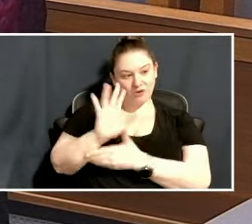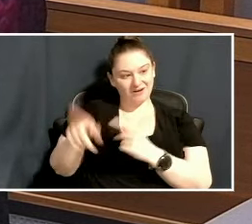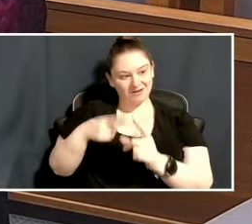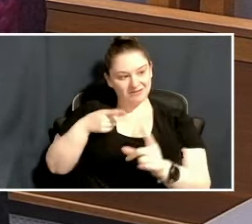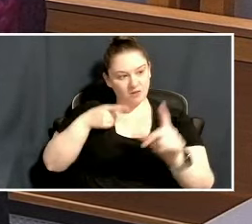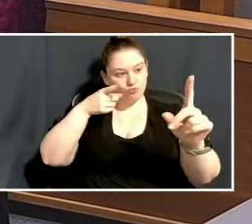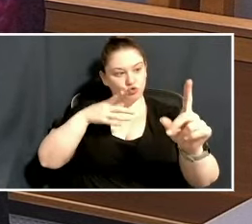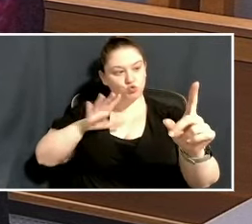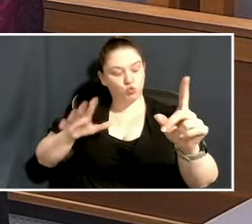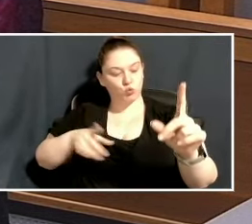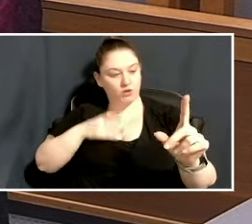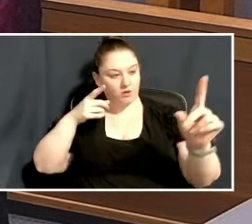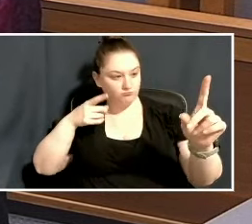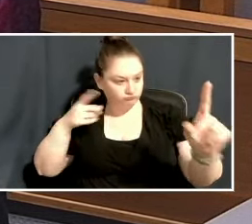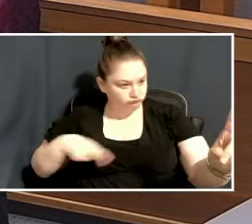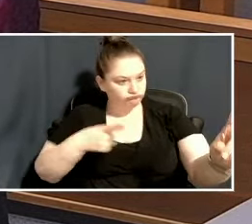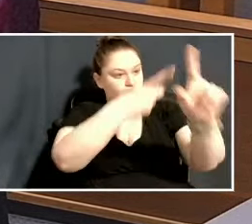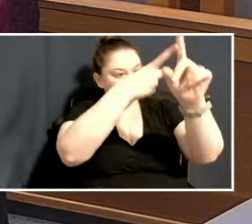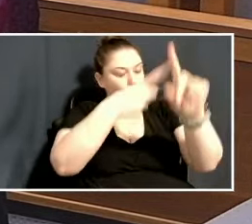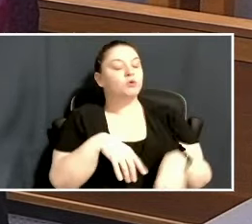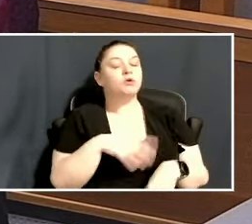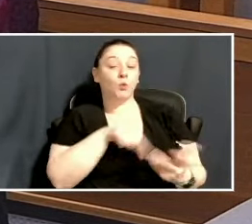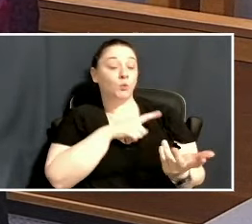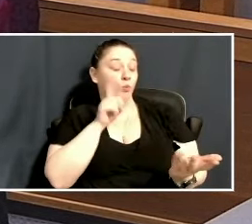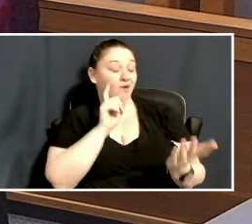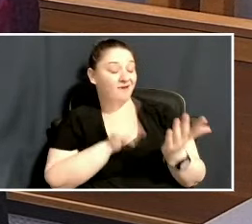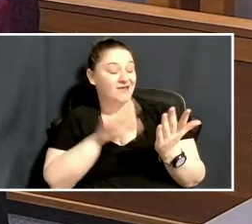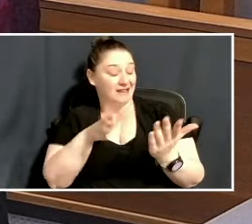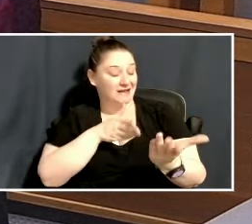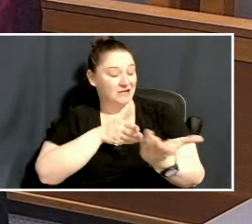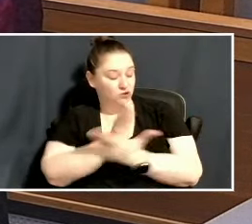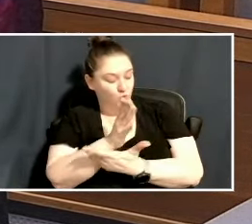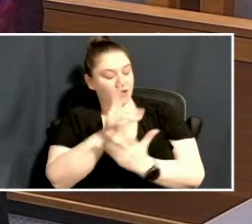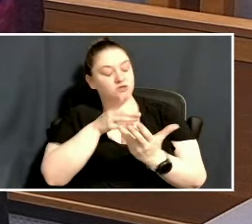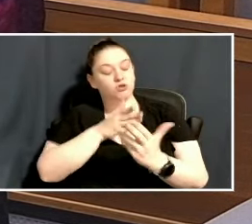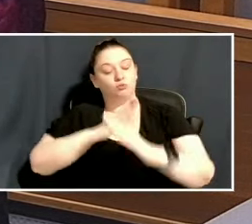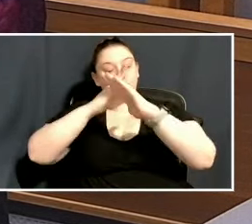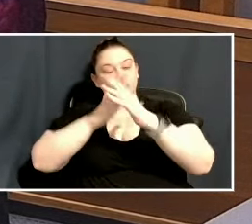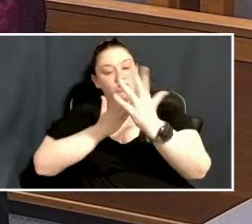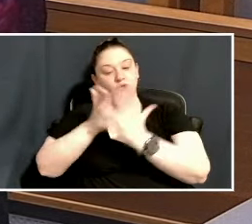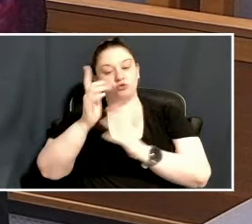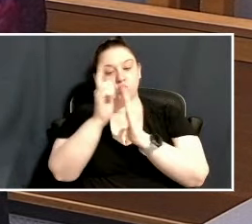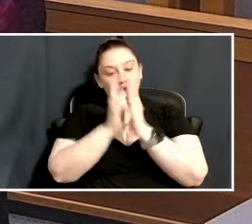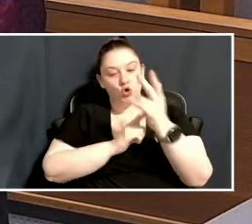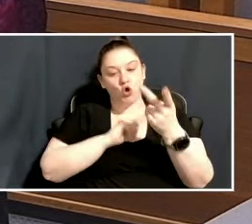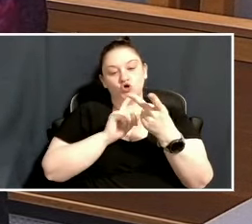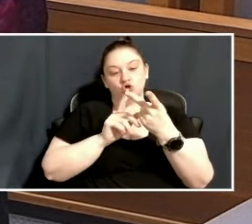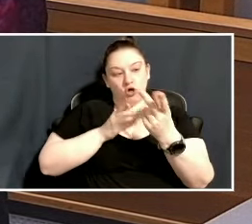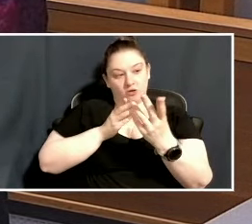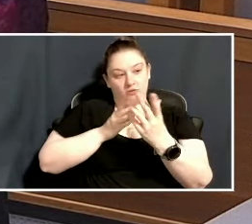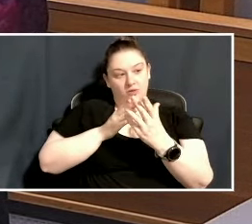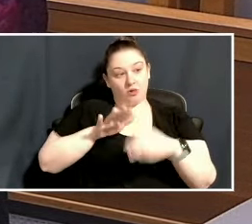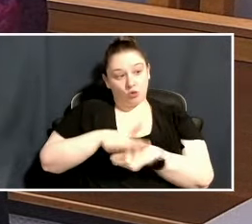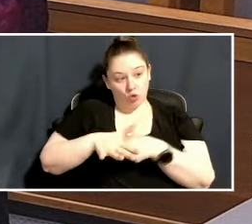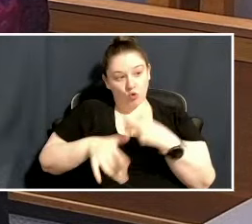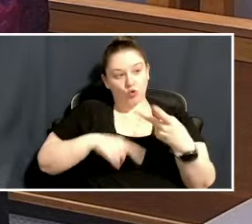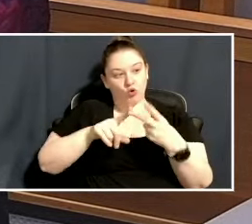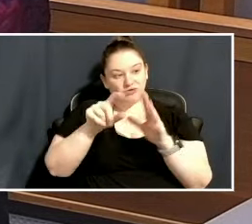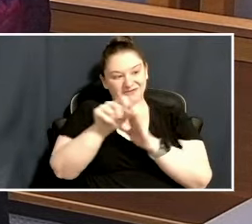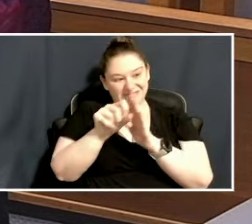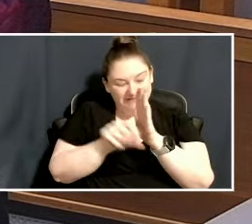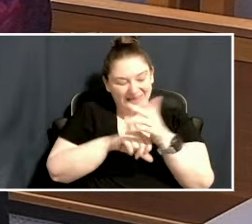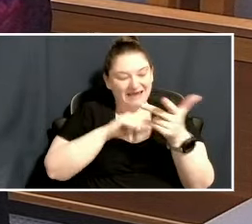And whereas we recognize that these rights are protected through laws at the local, state, and federal levels through legislation known as the